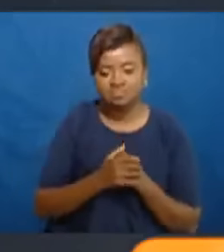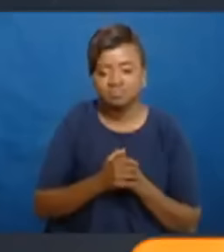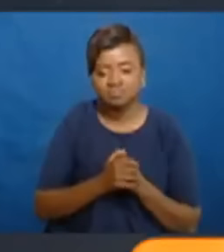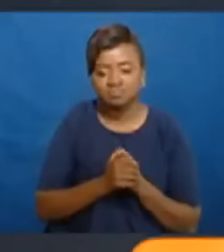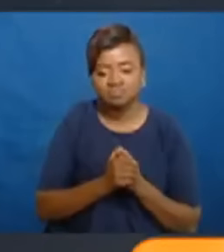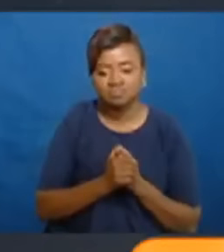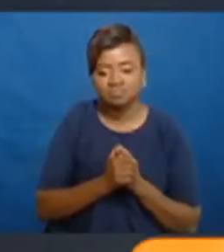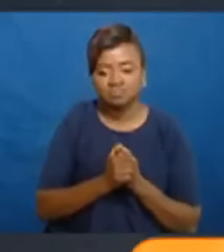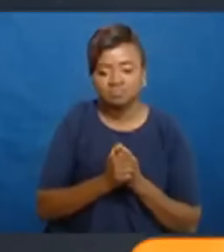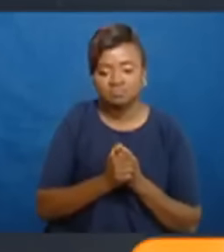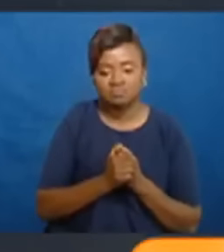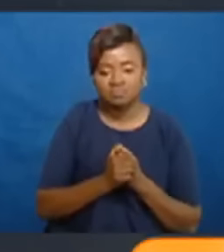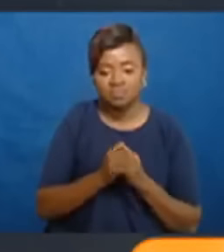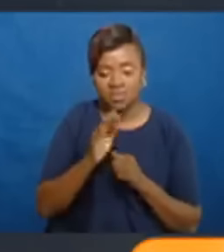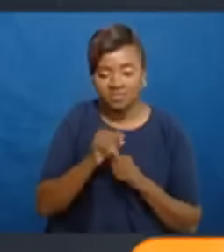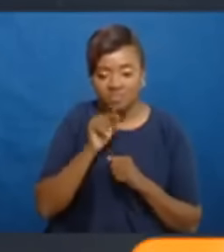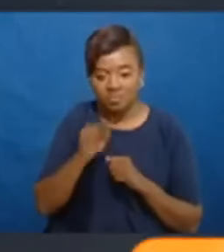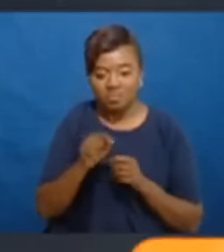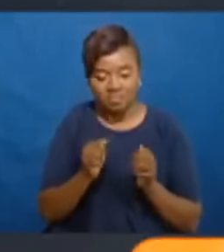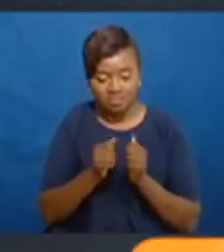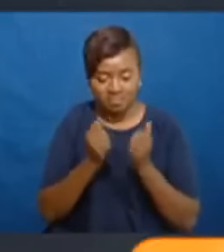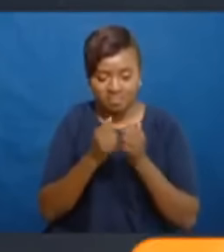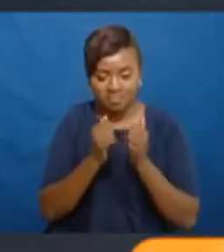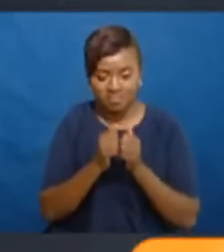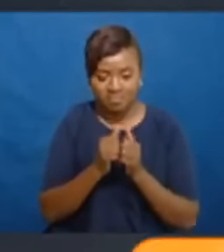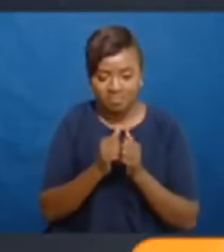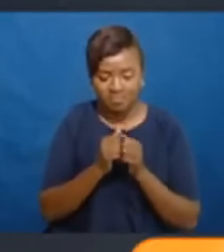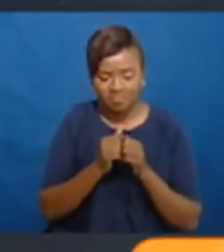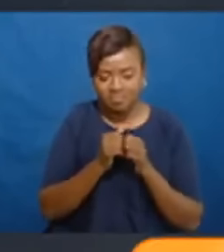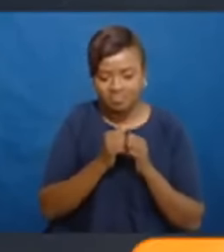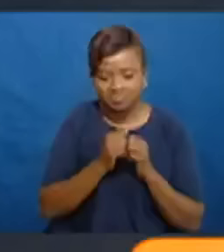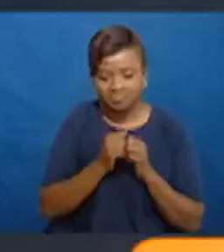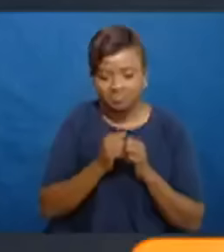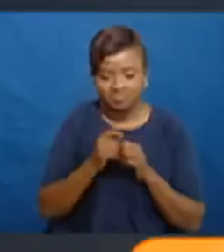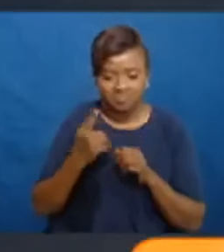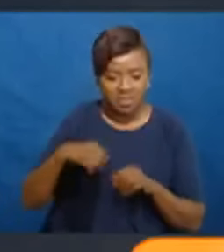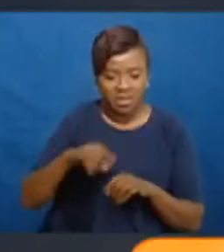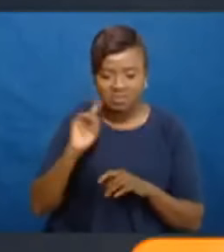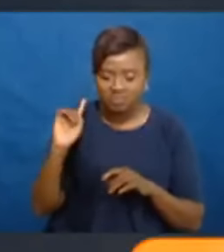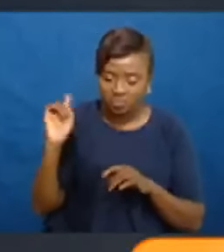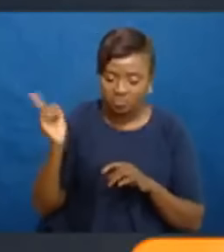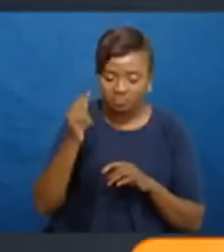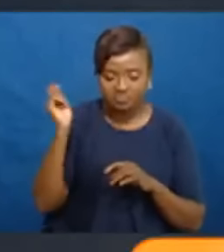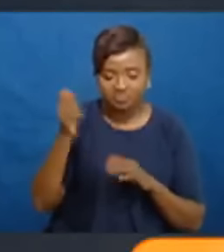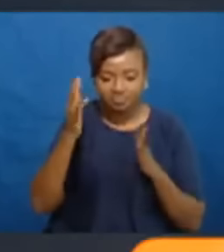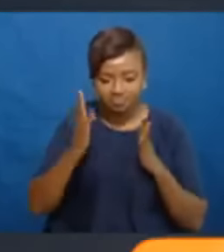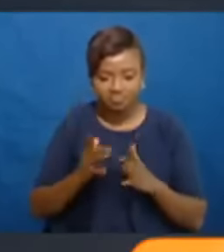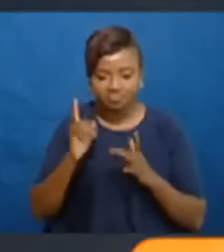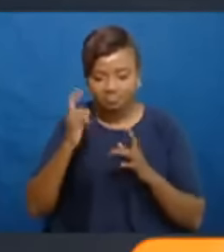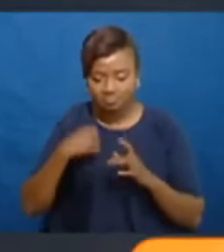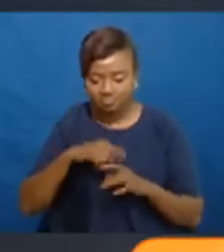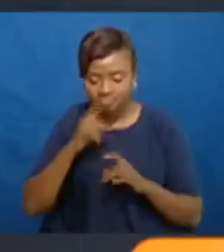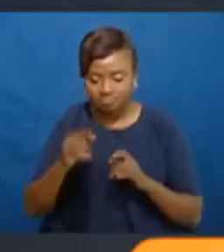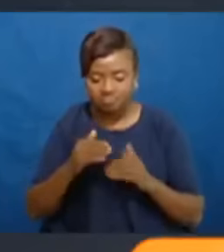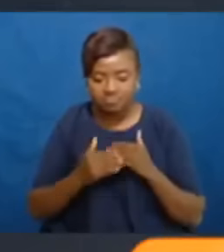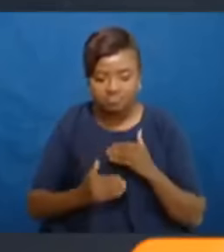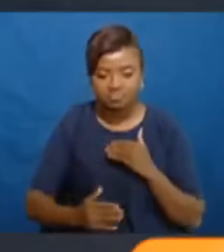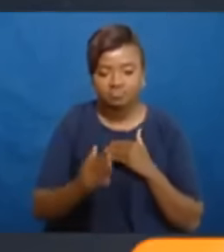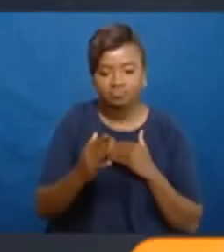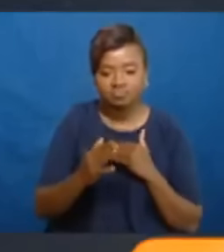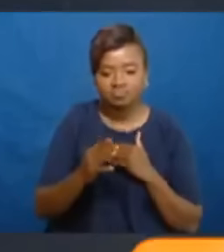Out of the scary events of a most turbulent month, all of us as Kenyans must proceed to our